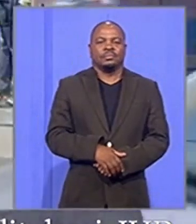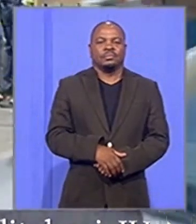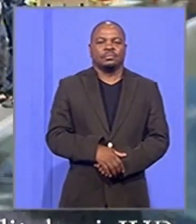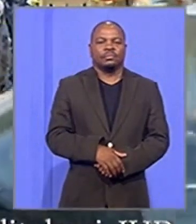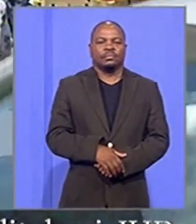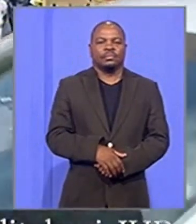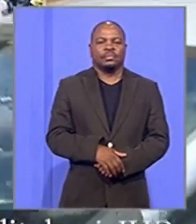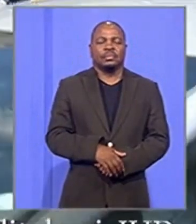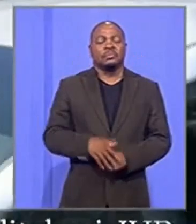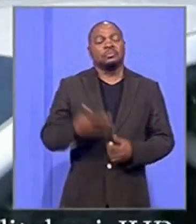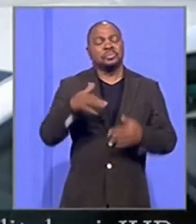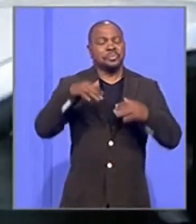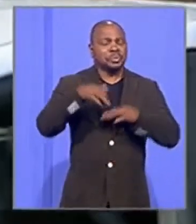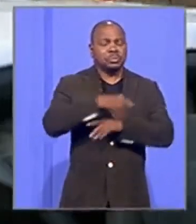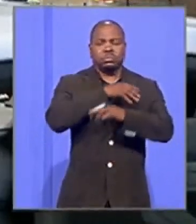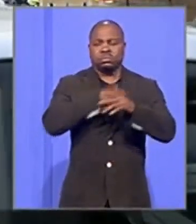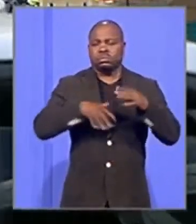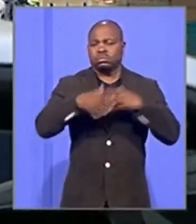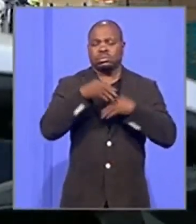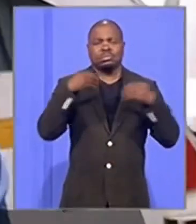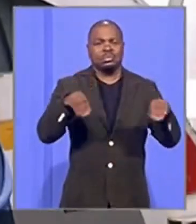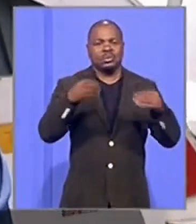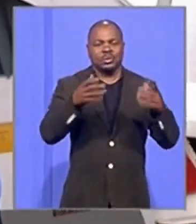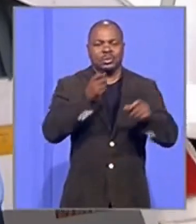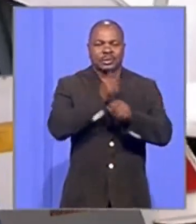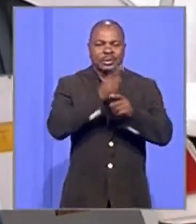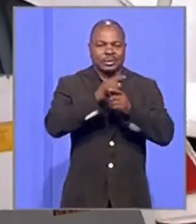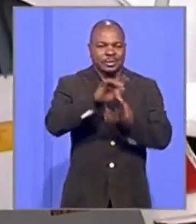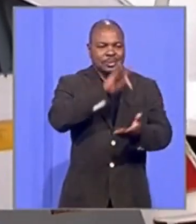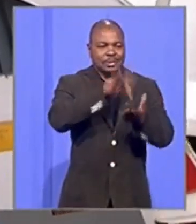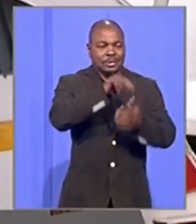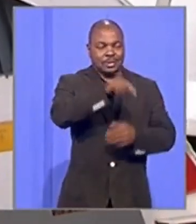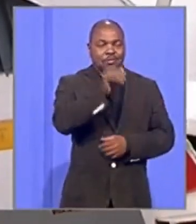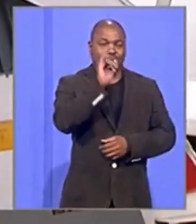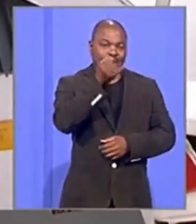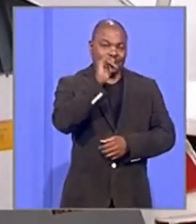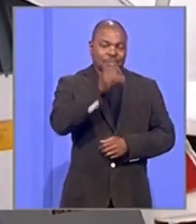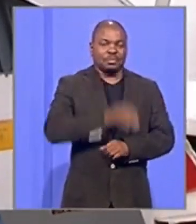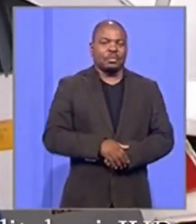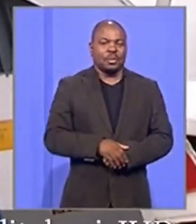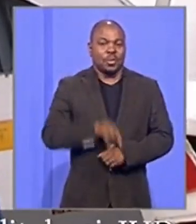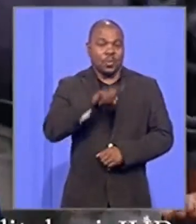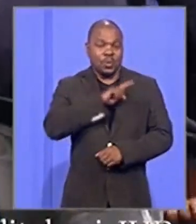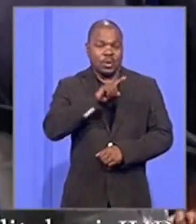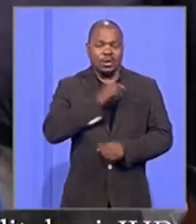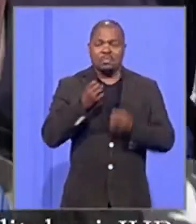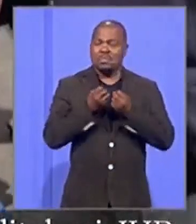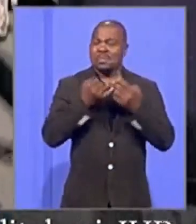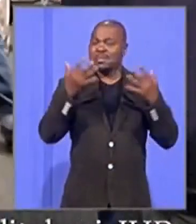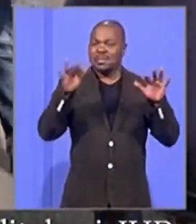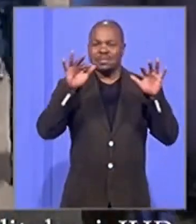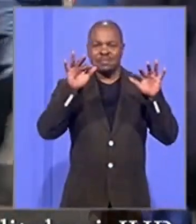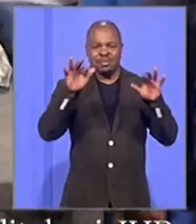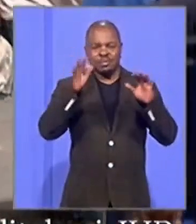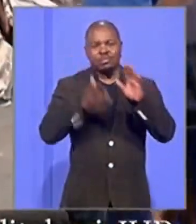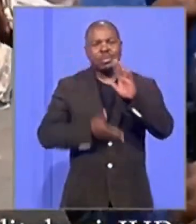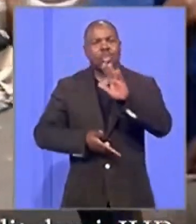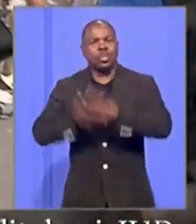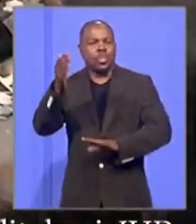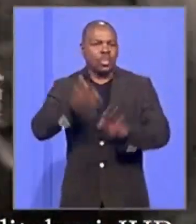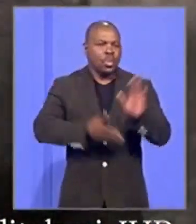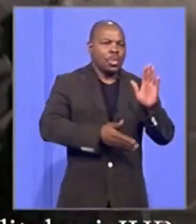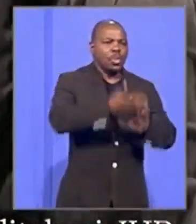Ke lehlanahlana la motimahlaha direnkeng tsa dipalangwang tsa setjhaba Johannesburg nakong ena eo diketekete tsa baeti di nkang maeto